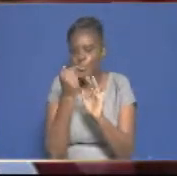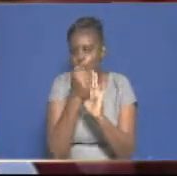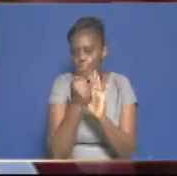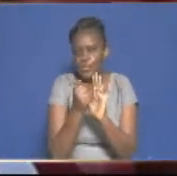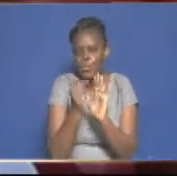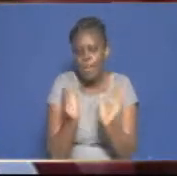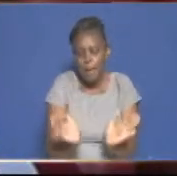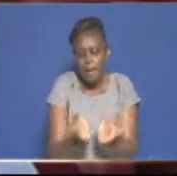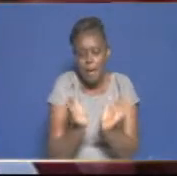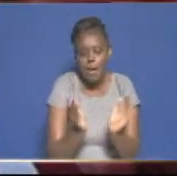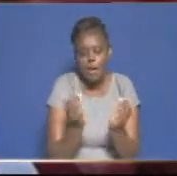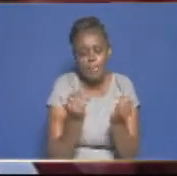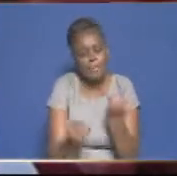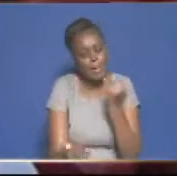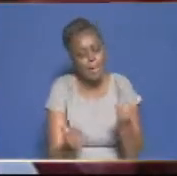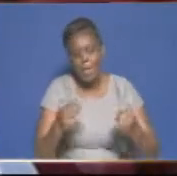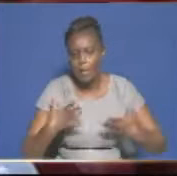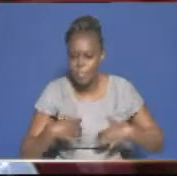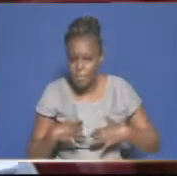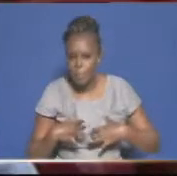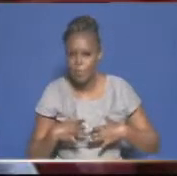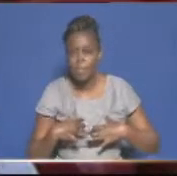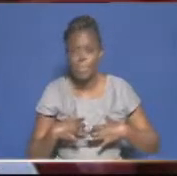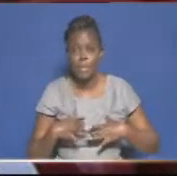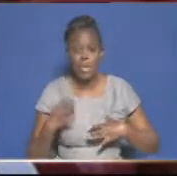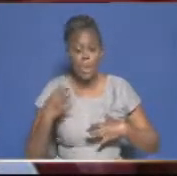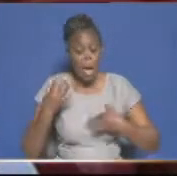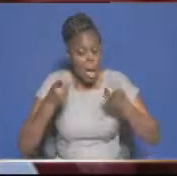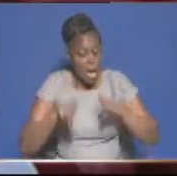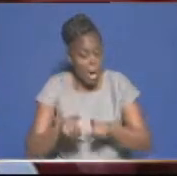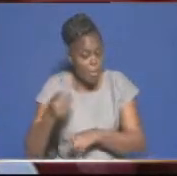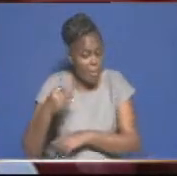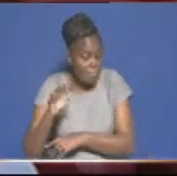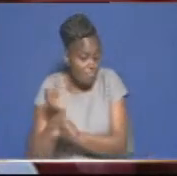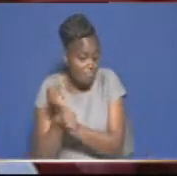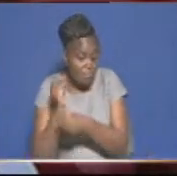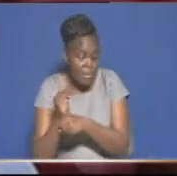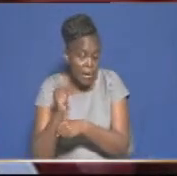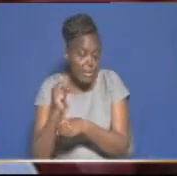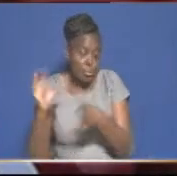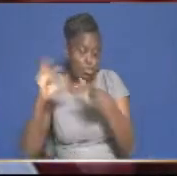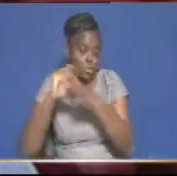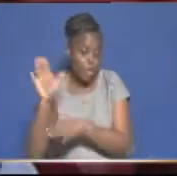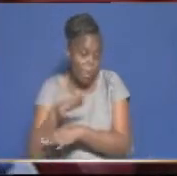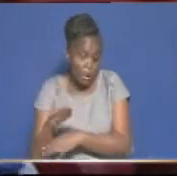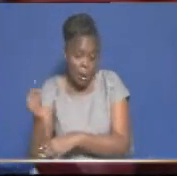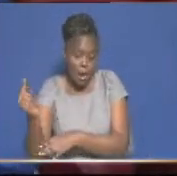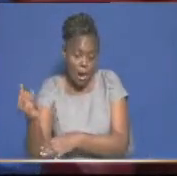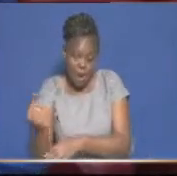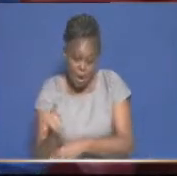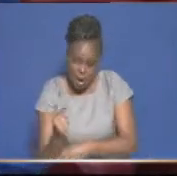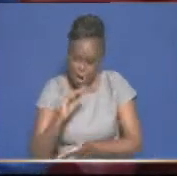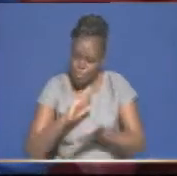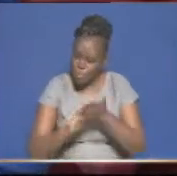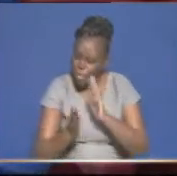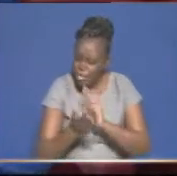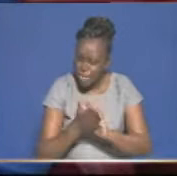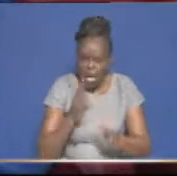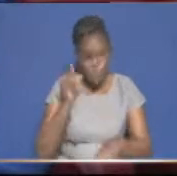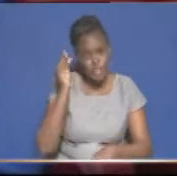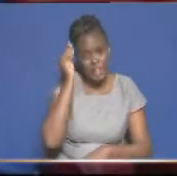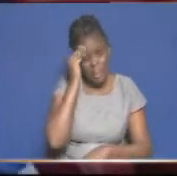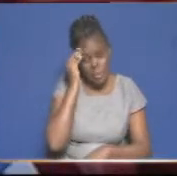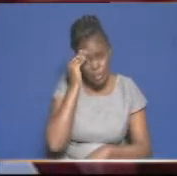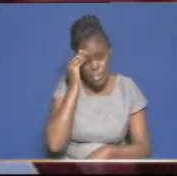encouraging the young ones. If we make it that coming to parliament, you can come without any certain